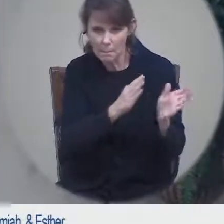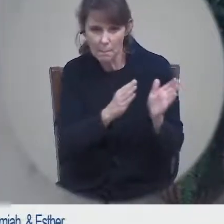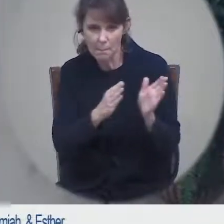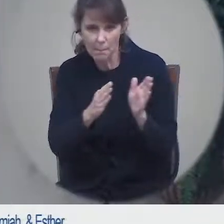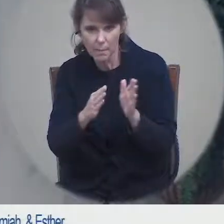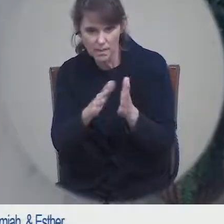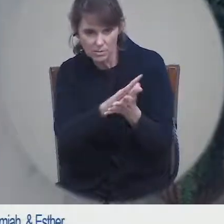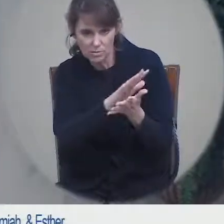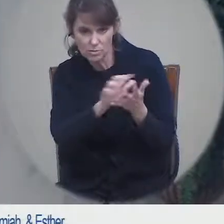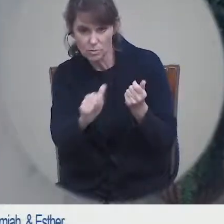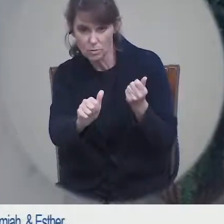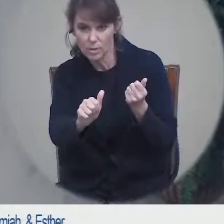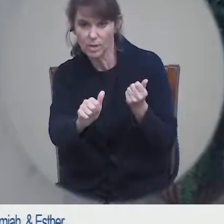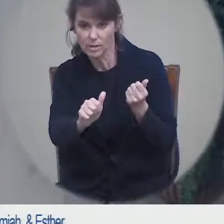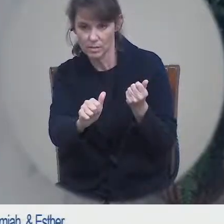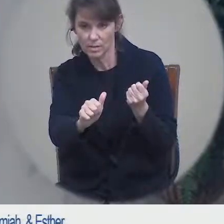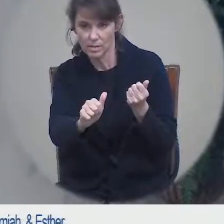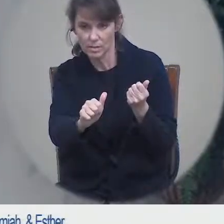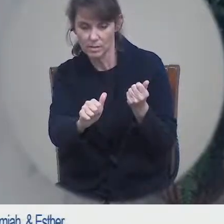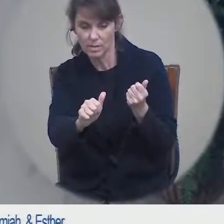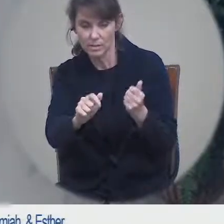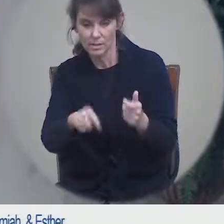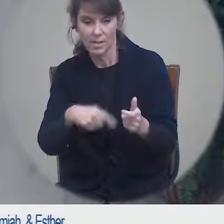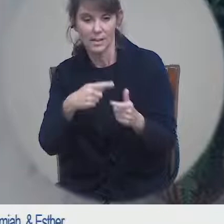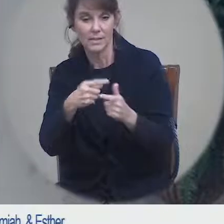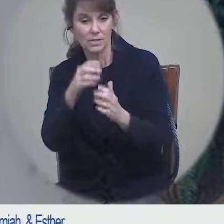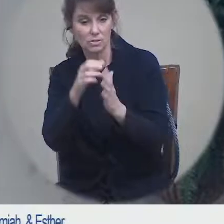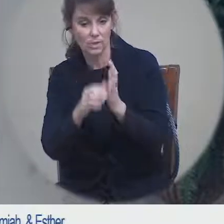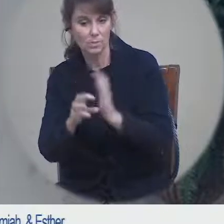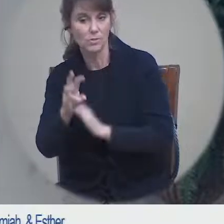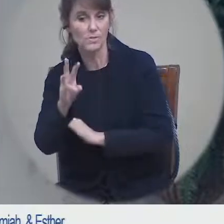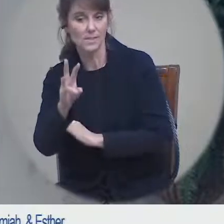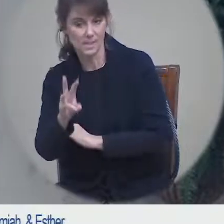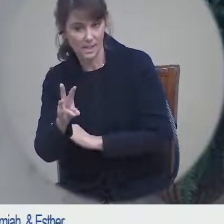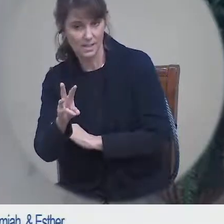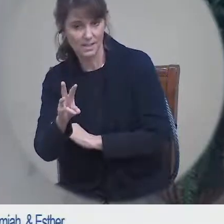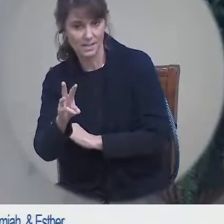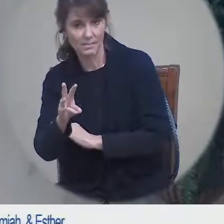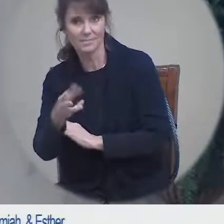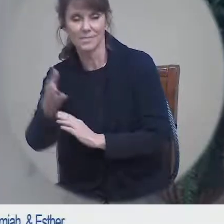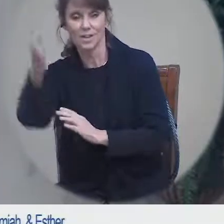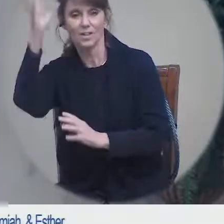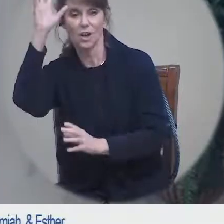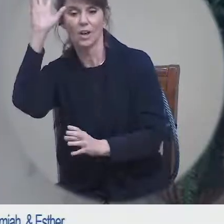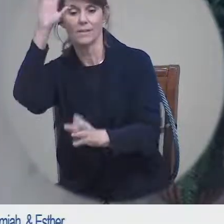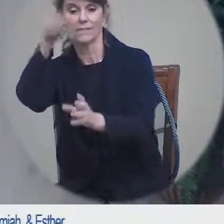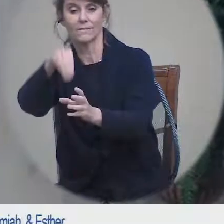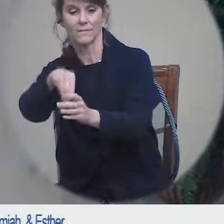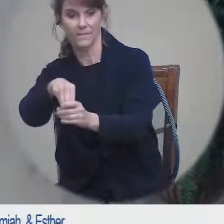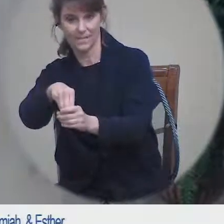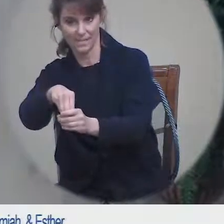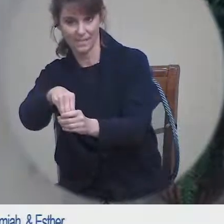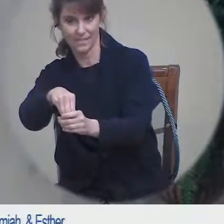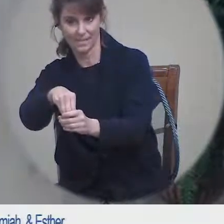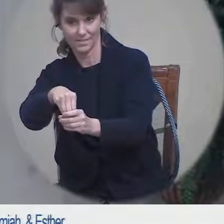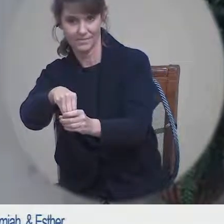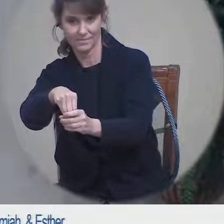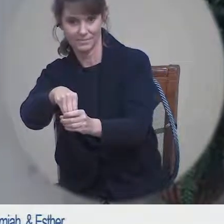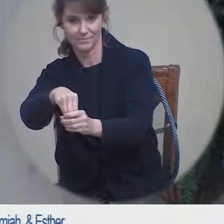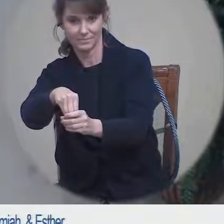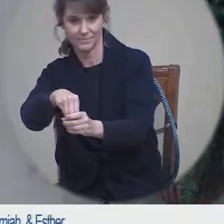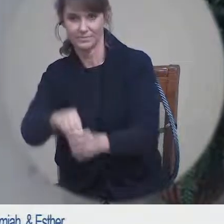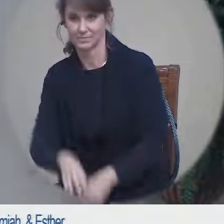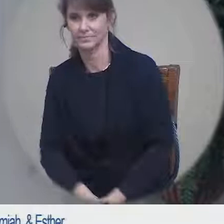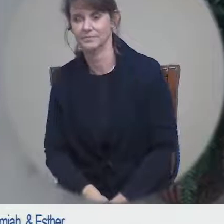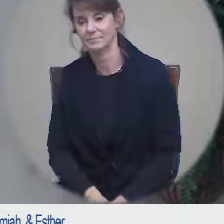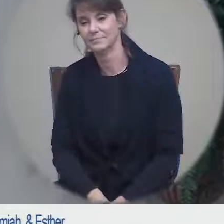have really in the opening verses of chapter 6 indications that God intervenes. Someone described it kind of this way, and